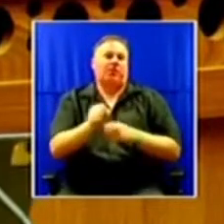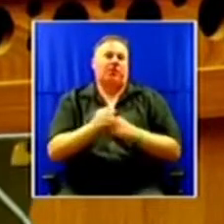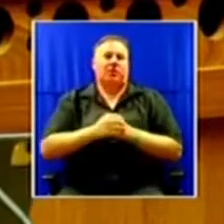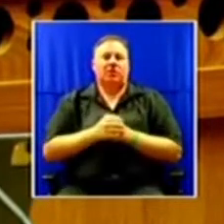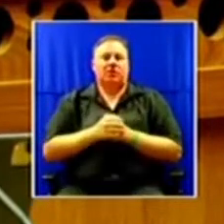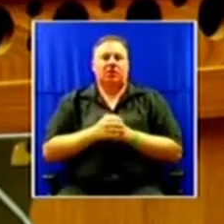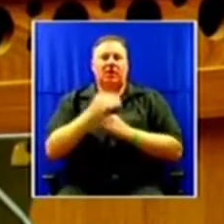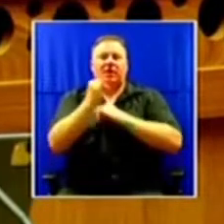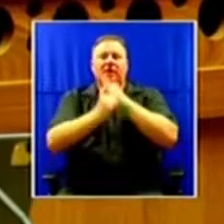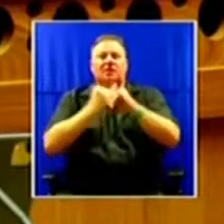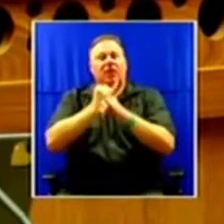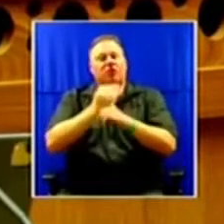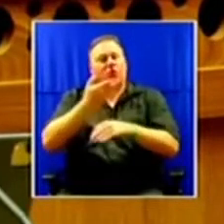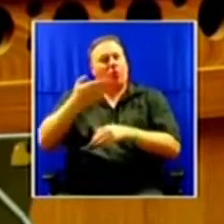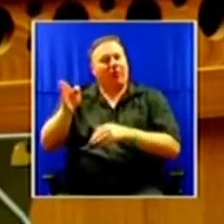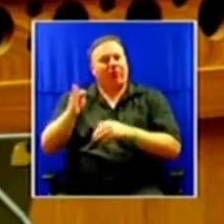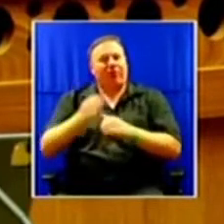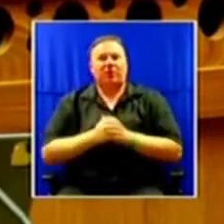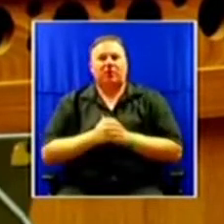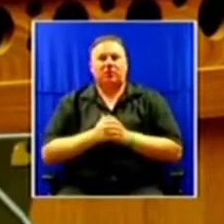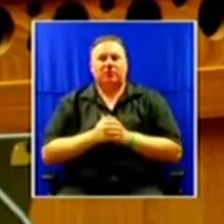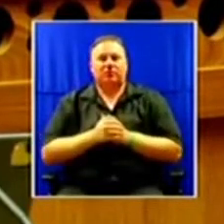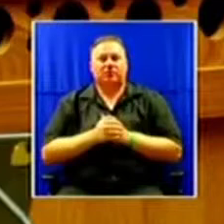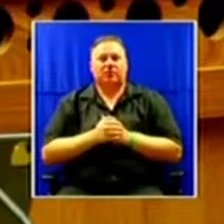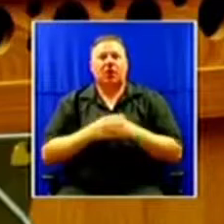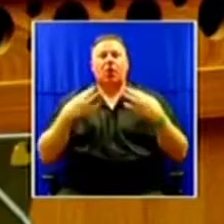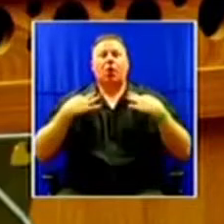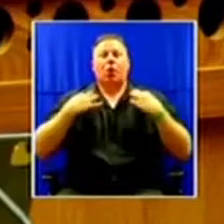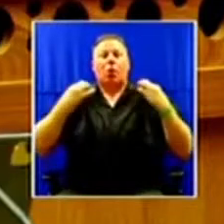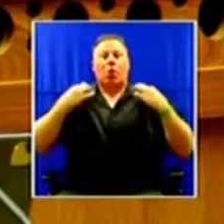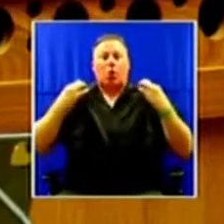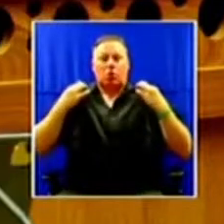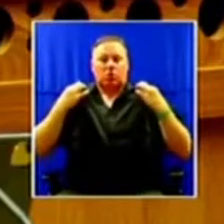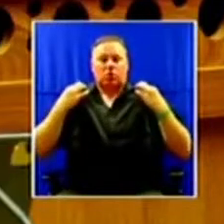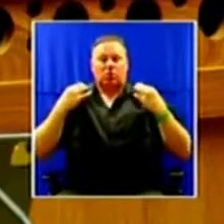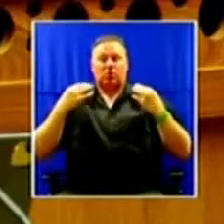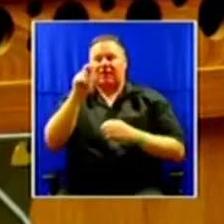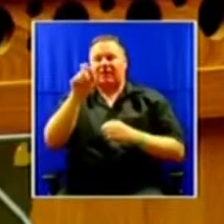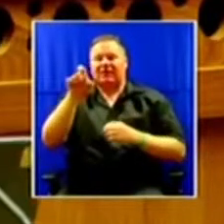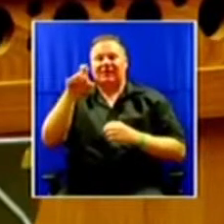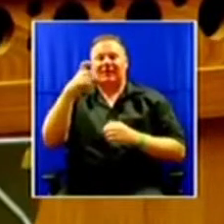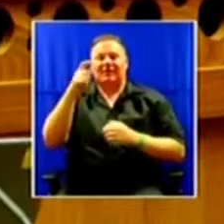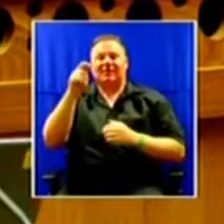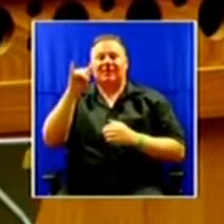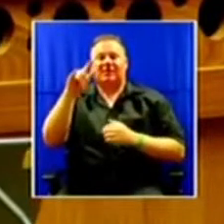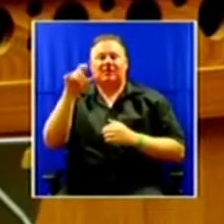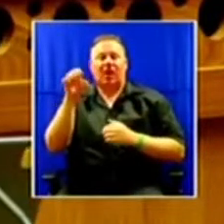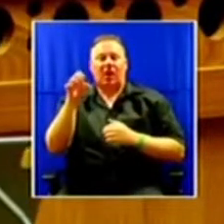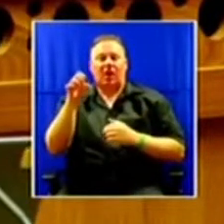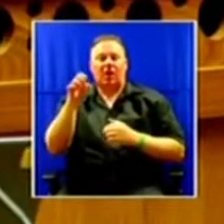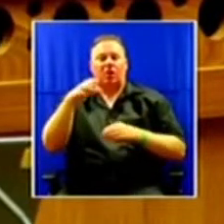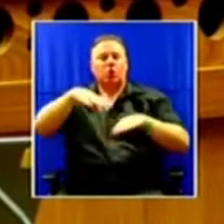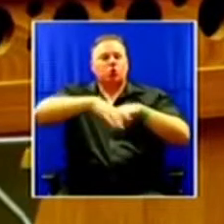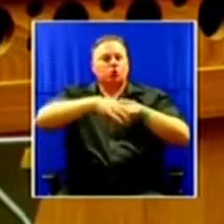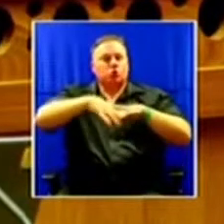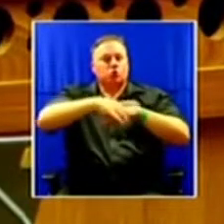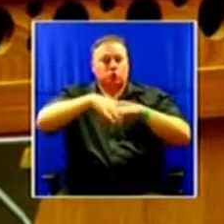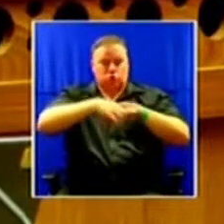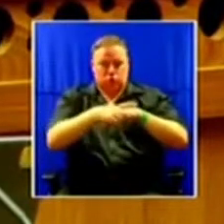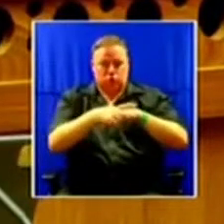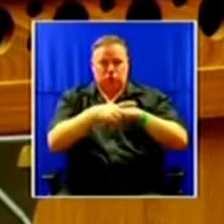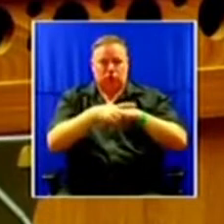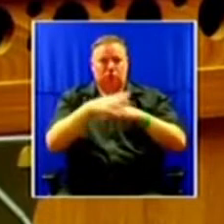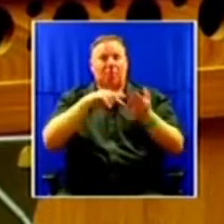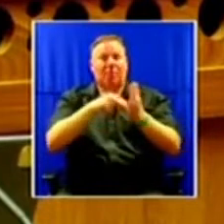Now, since the signing of the clothing, textile, footwear and leather master plan in November in 2019,